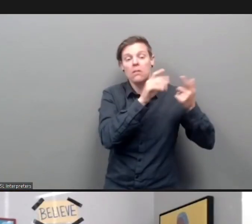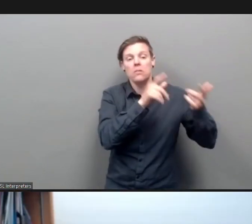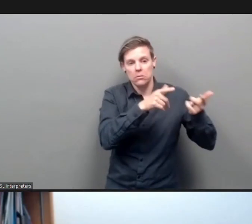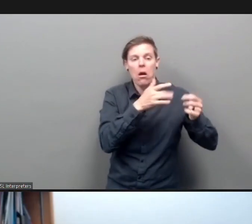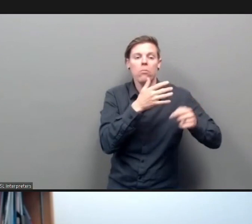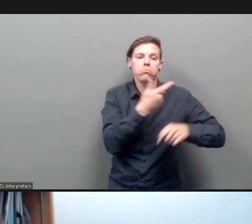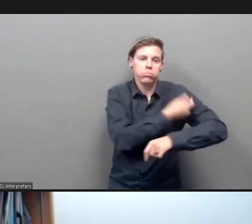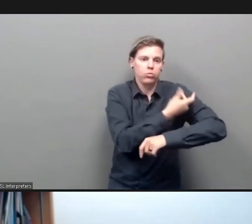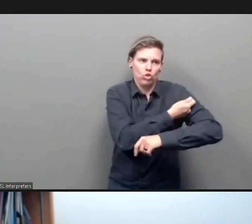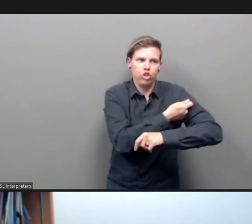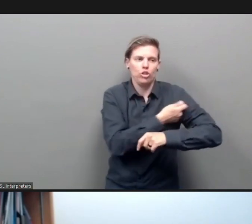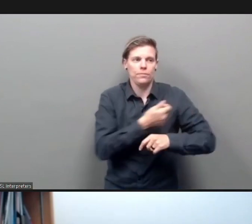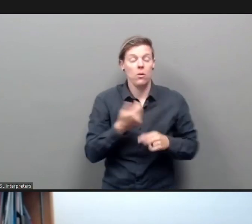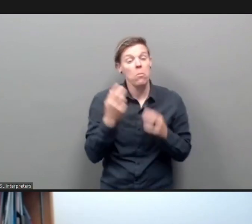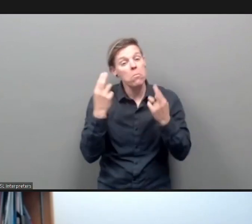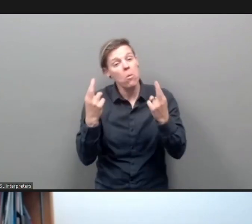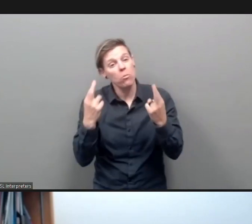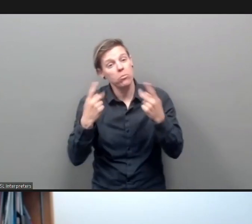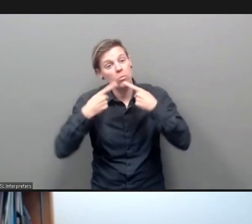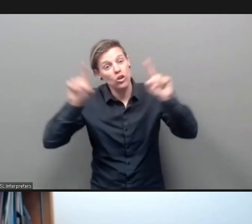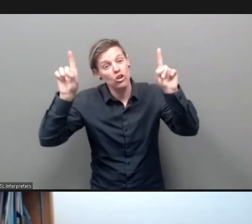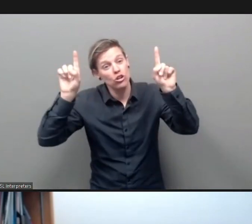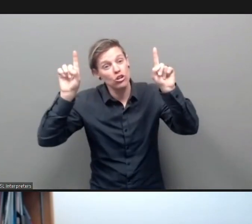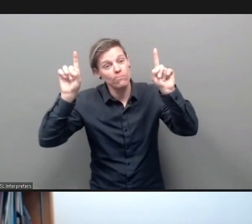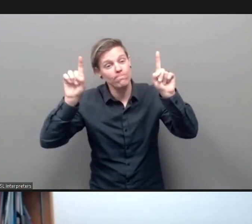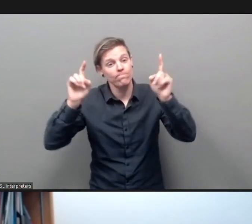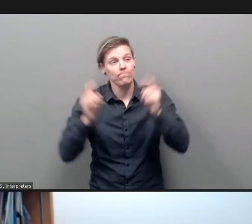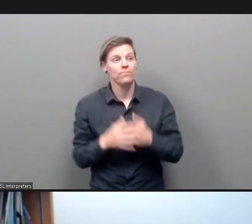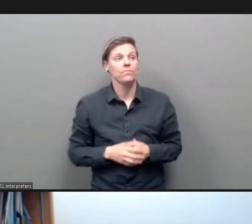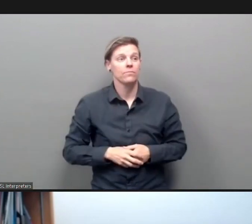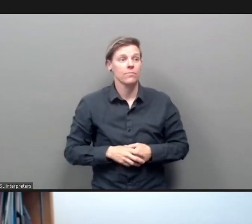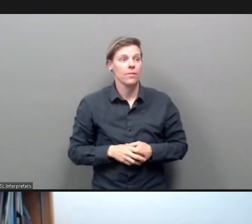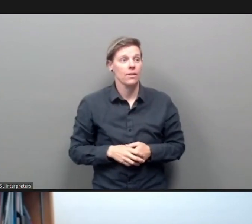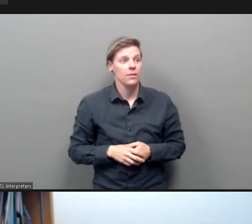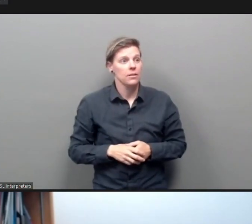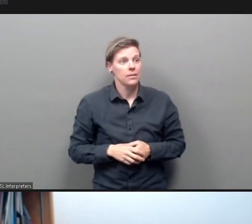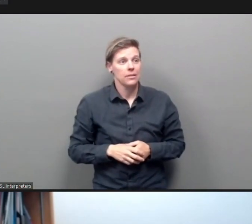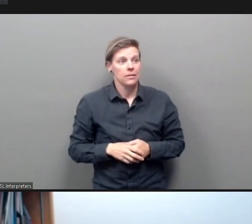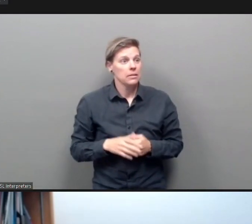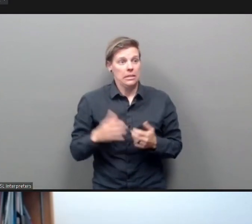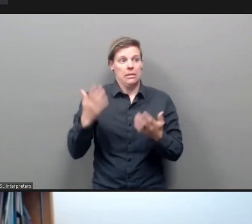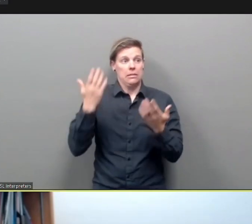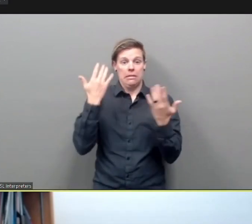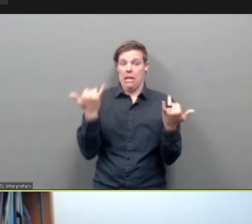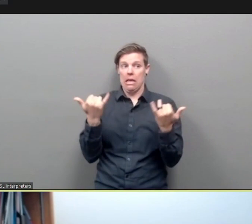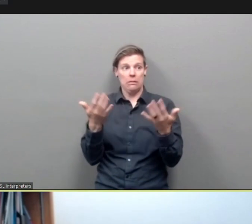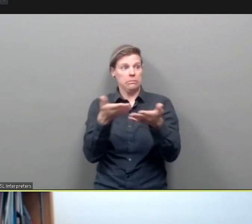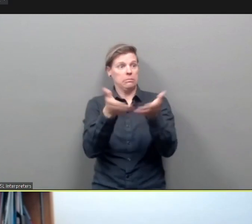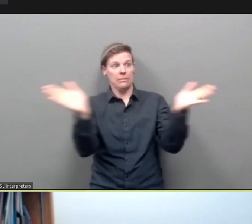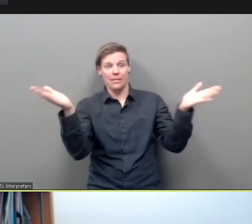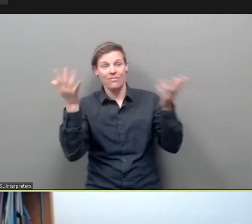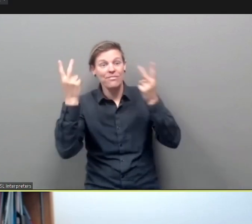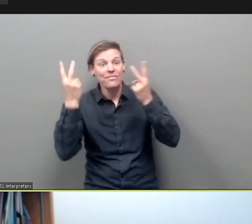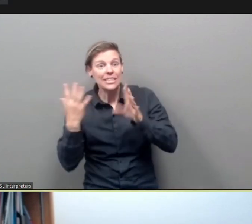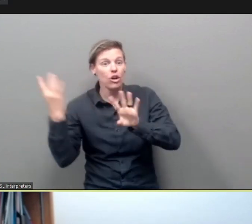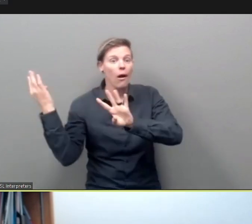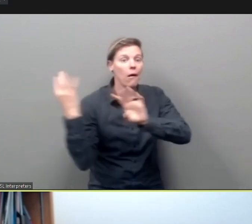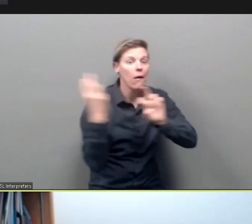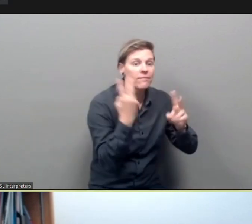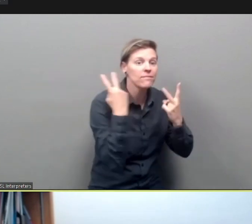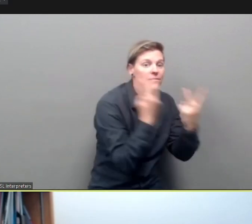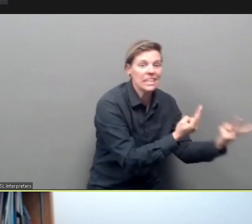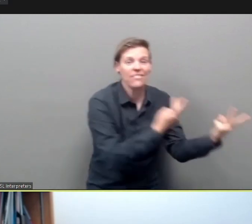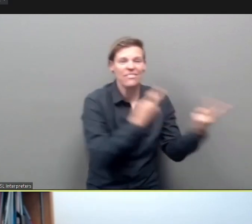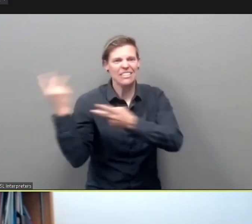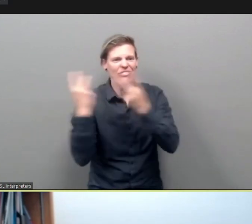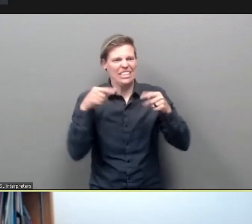control cases. And again, I don't know what's going to happen with wide open visitation. And David, I just want to ask, I think what you were showing